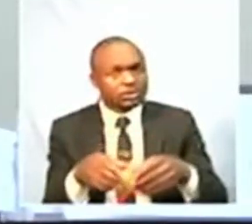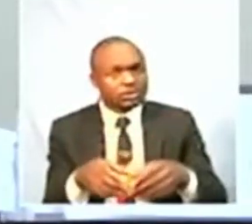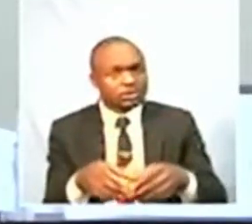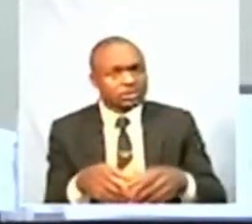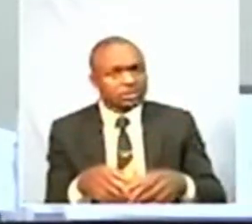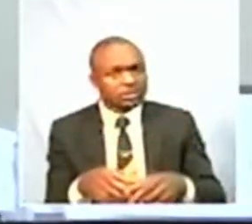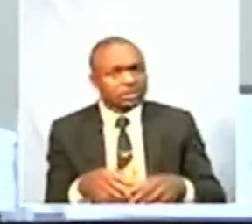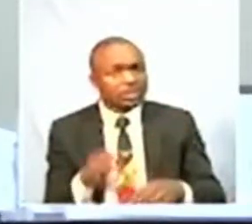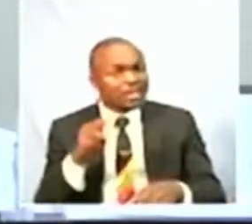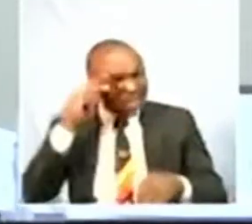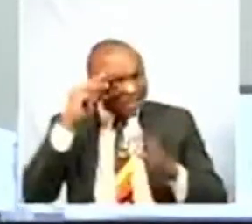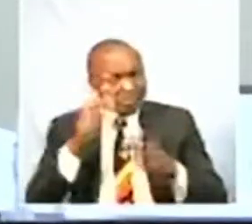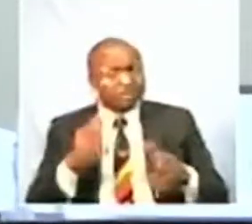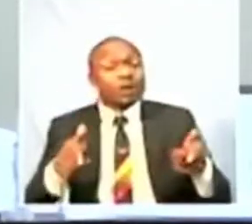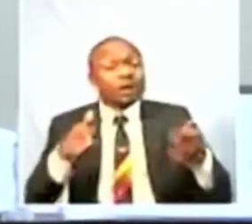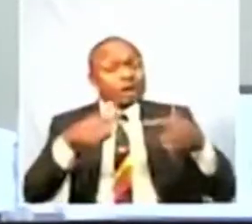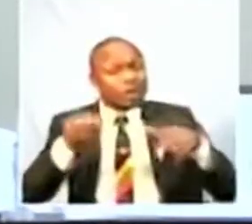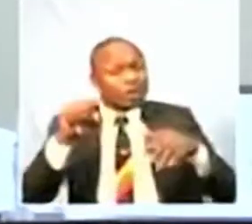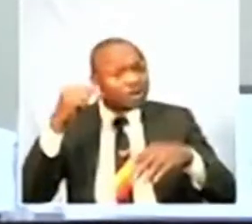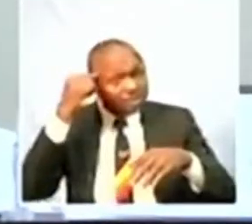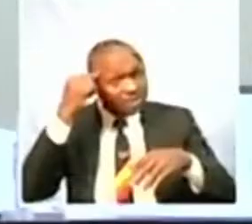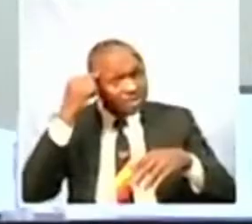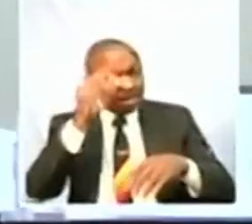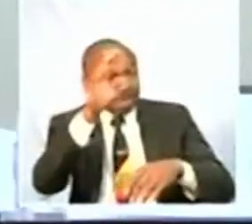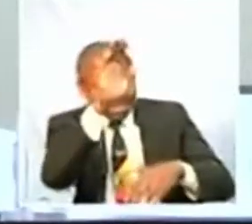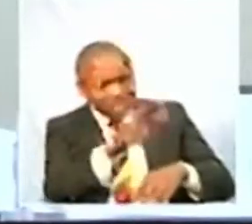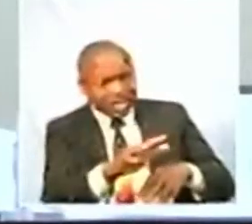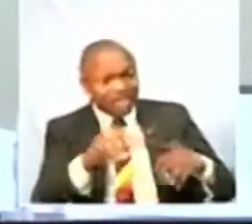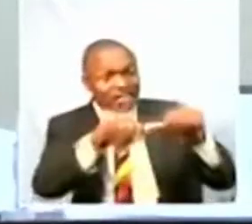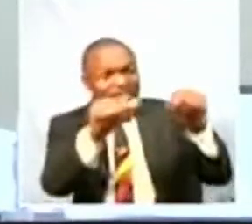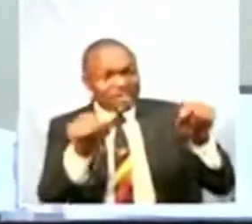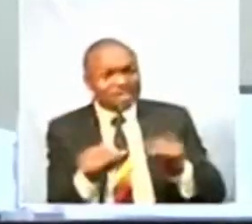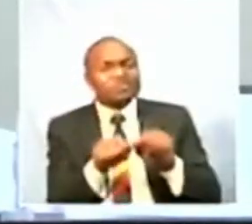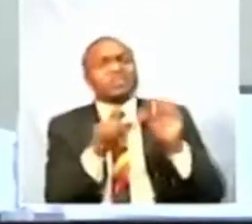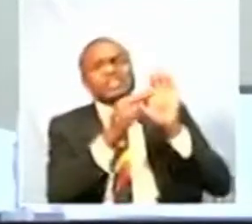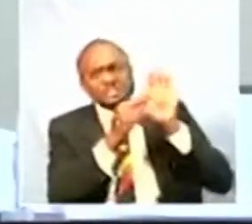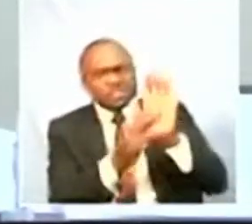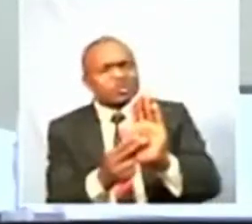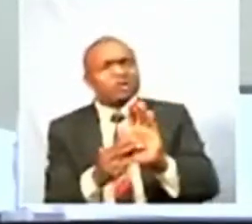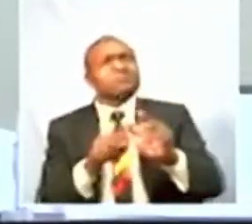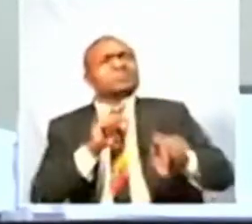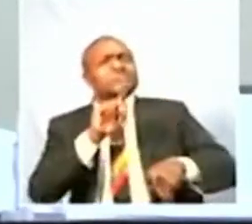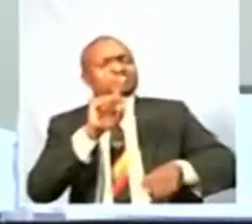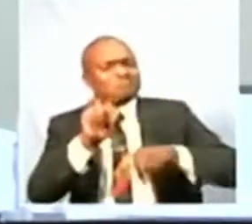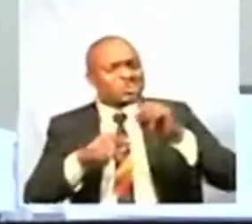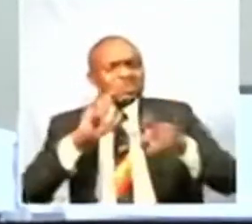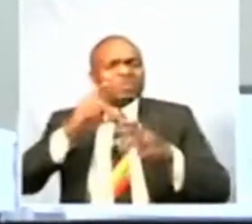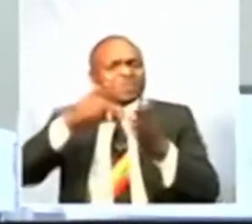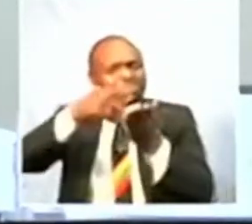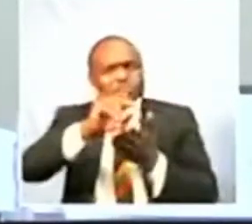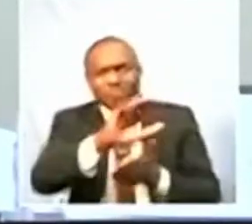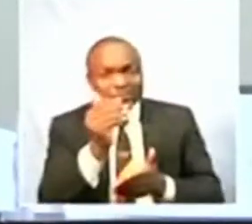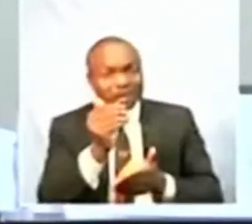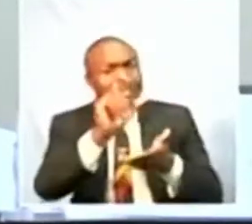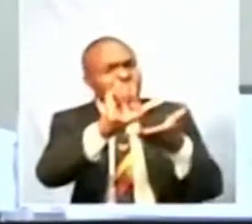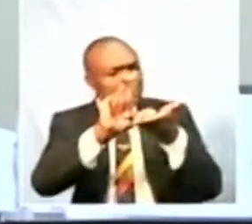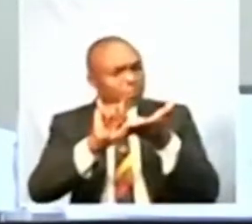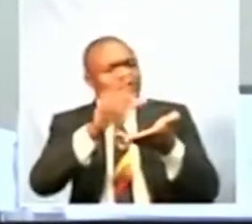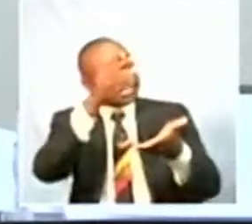And the Minister of Local Government was in the area there, has indicated that the people should pay back these loans.